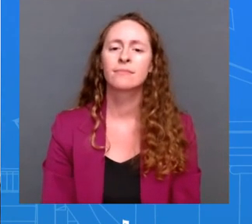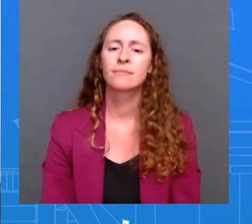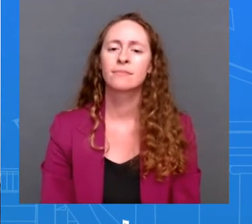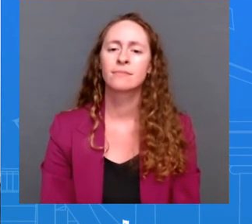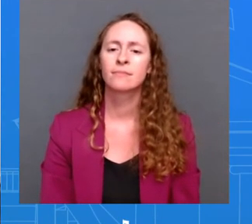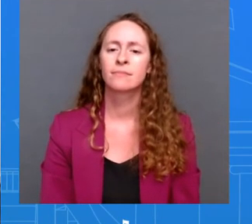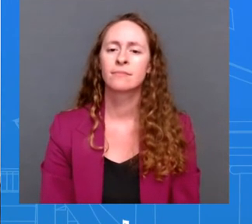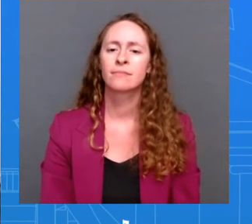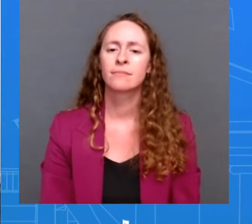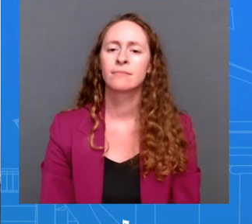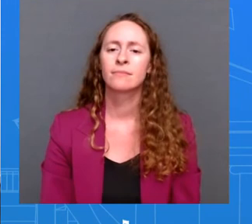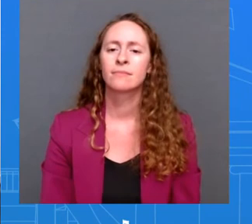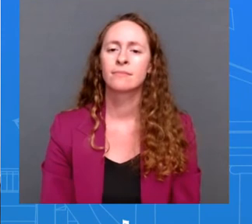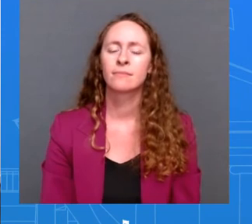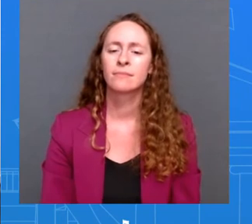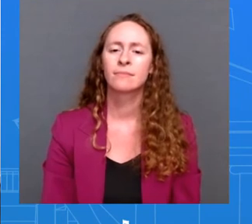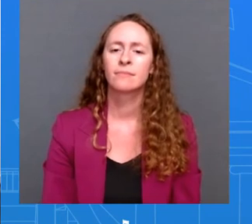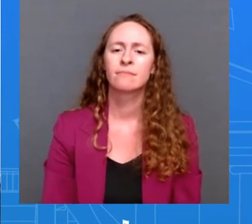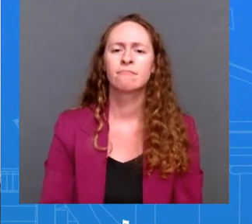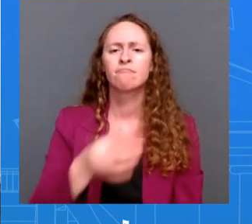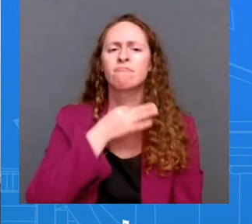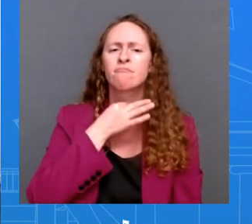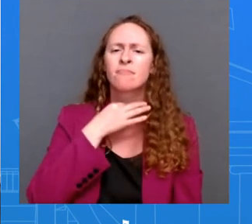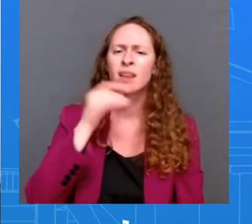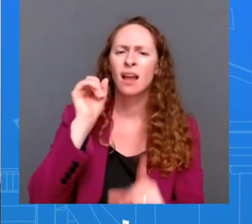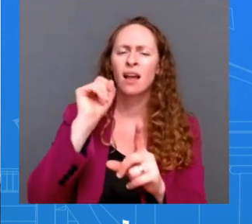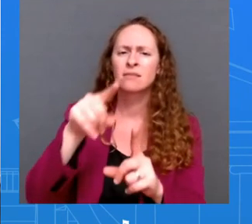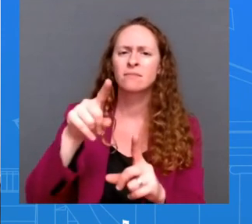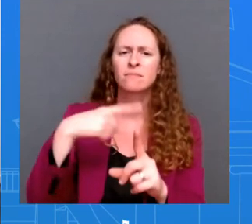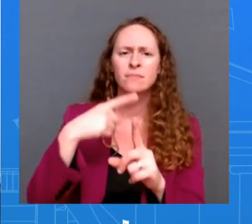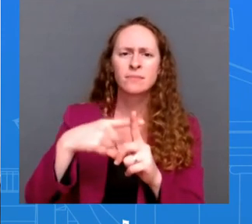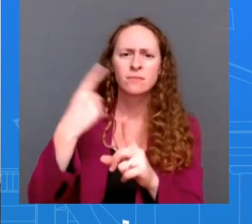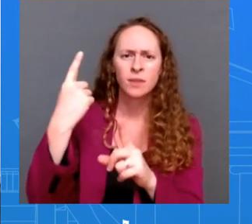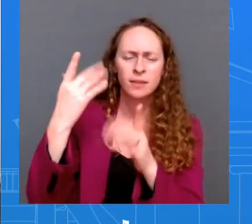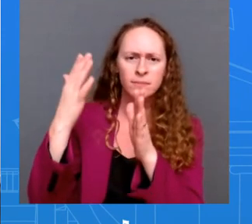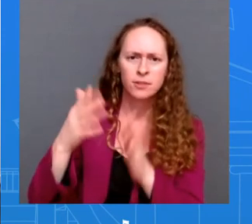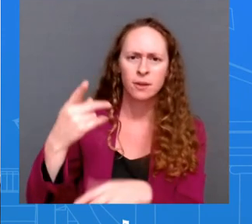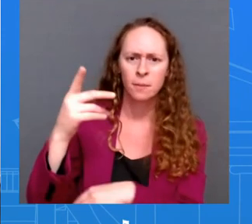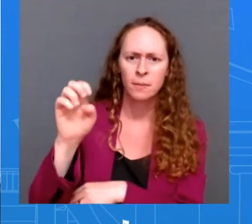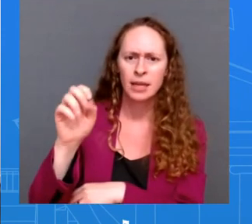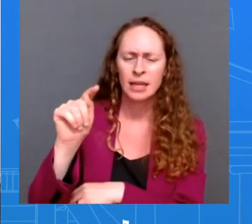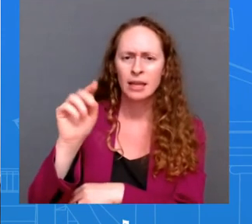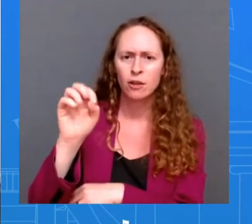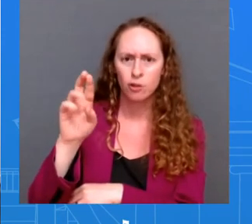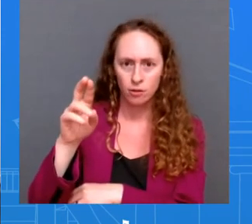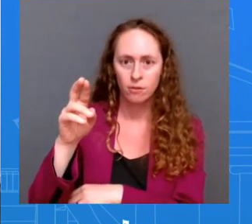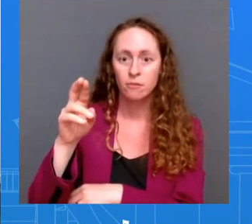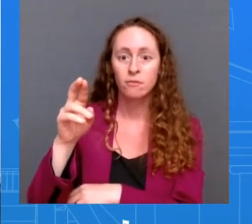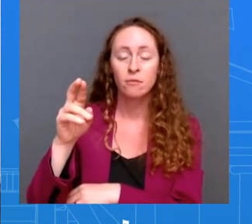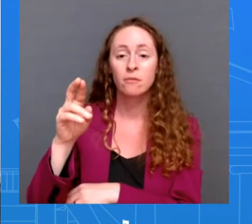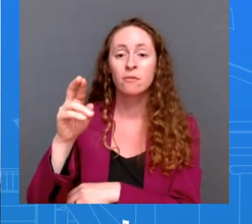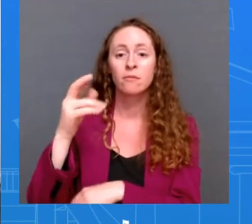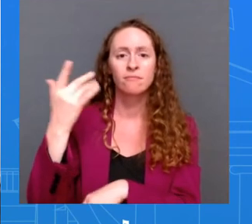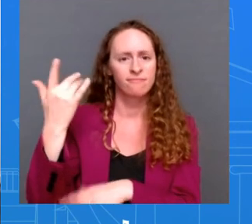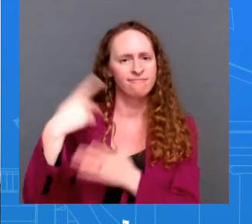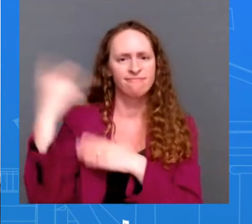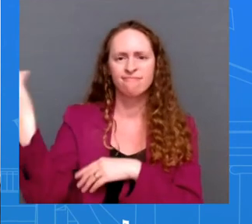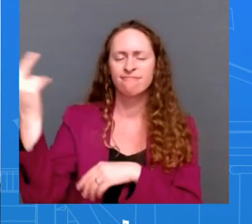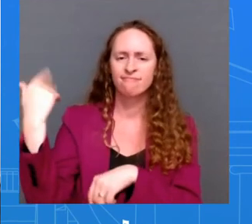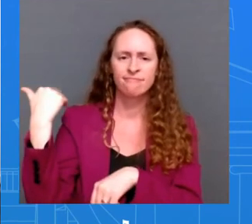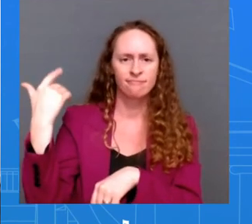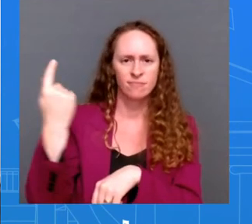who voted to impeach Trump. He went down on Tuesday night, but the DCCC and other groups were going hard to boost